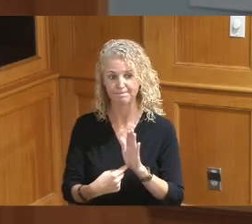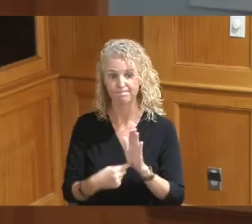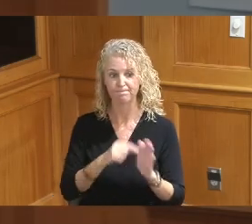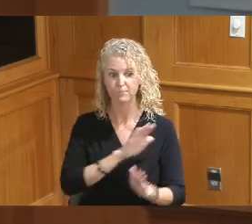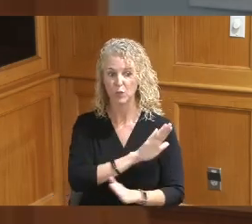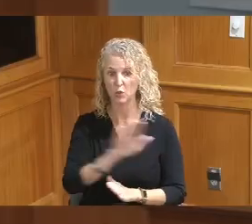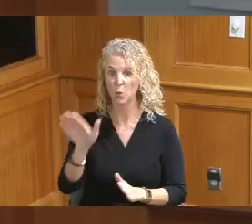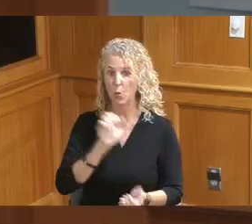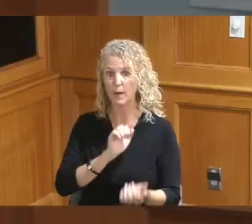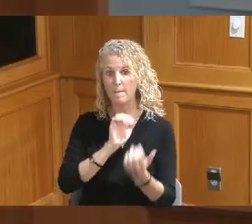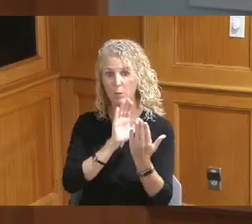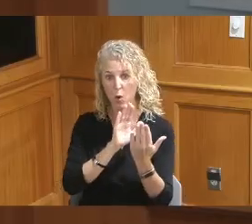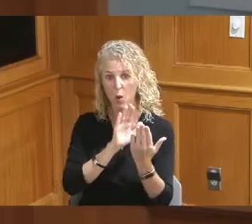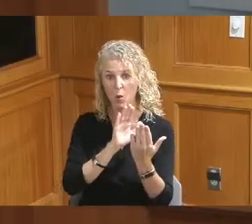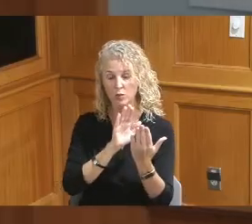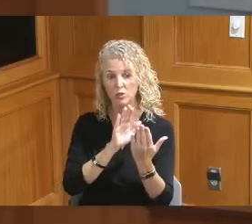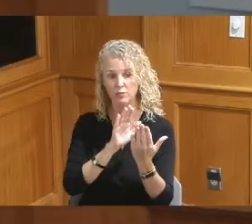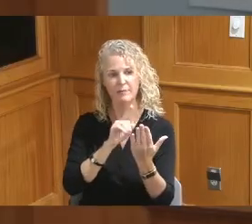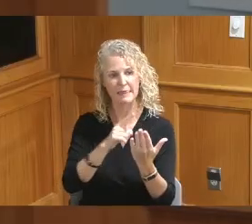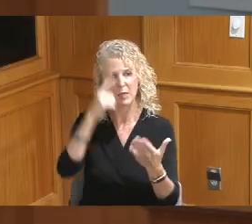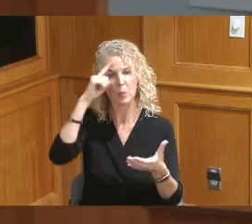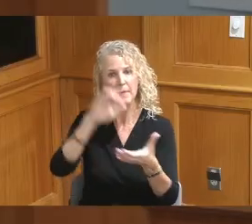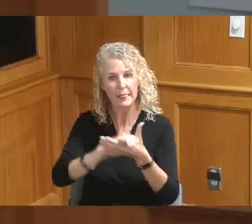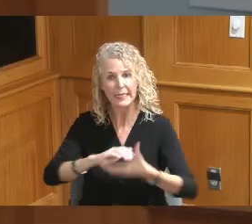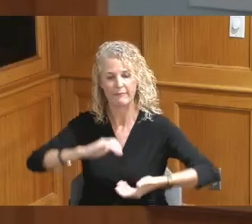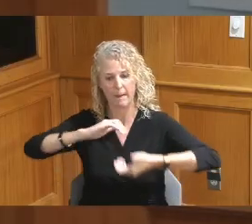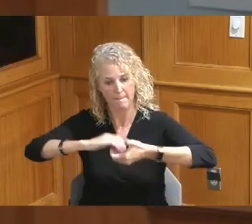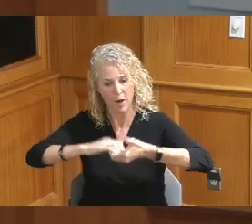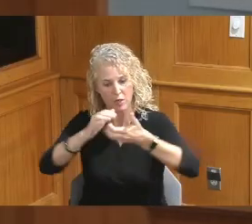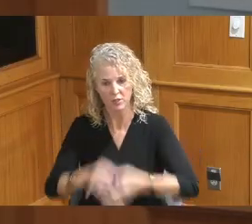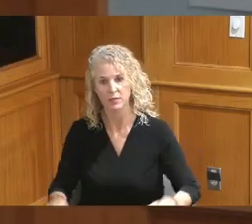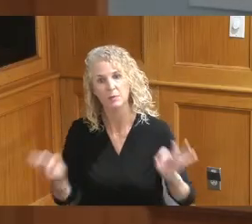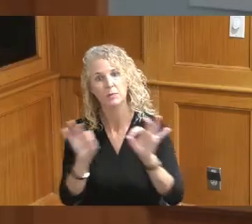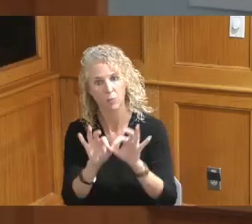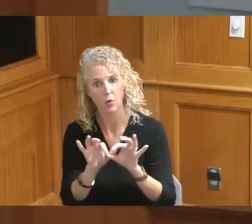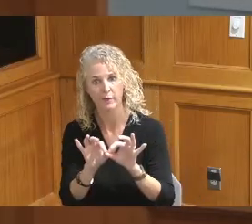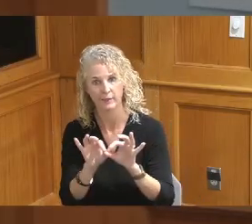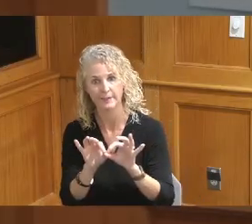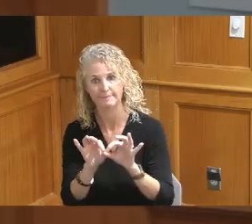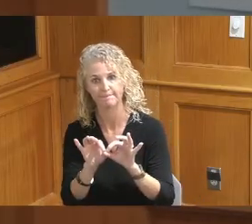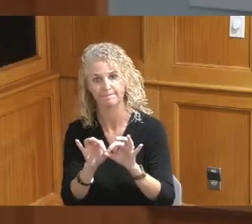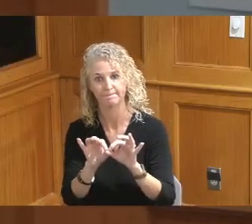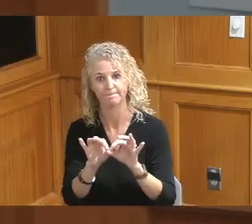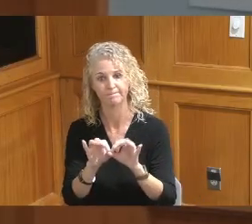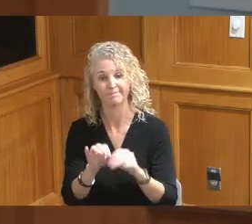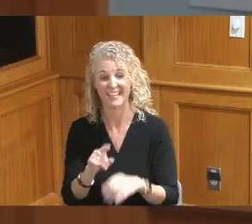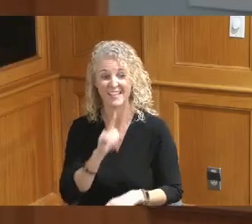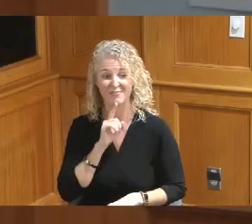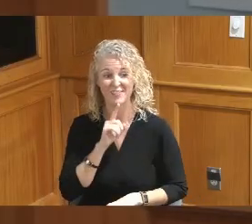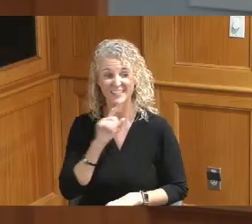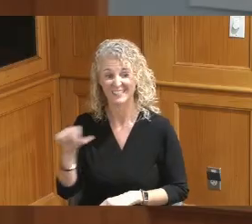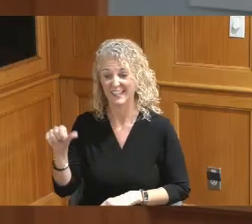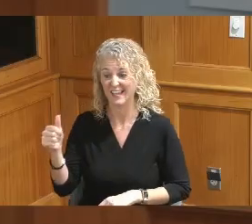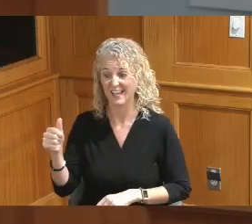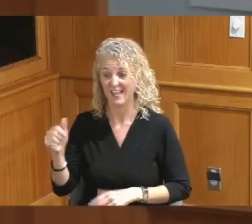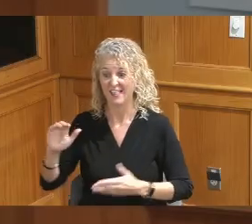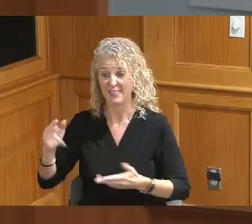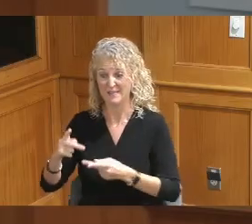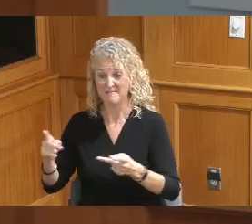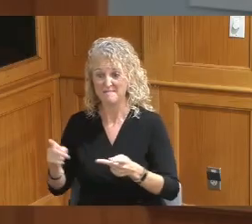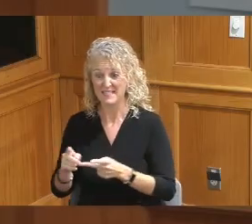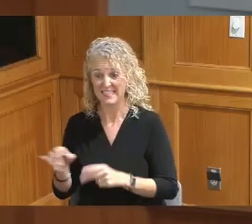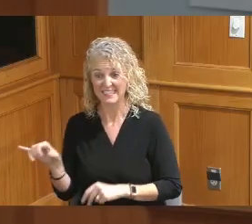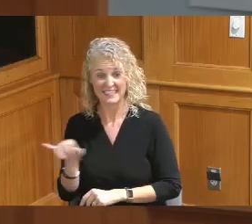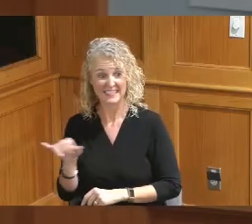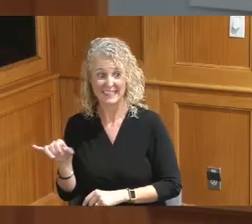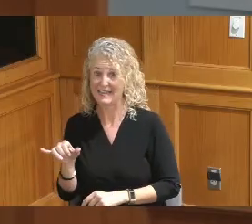approach of this board to lean into partnerships and collaboration, as the president said, that I think is not the norm everywhere and is important, and I